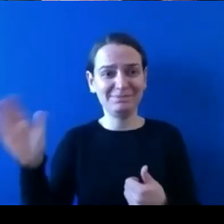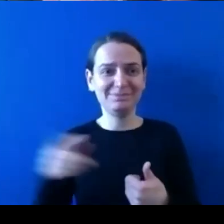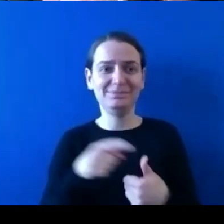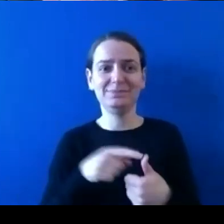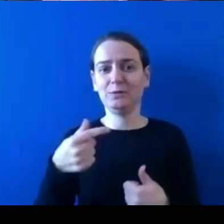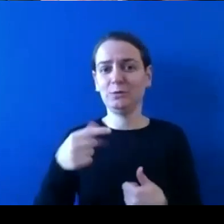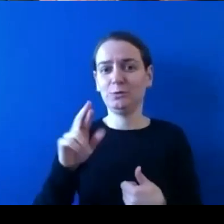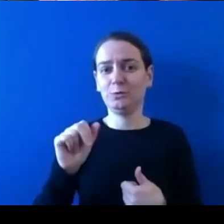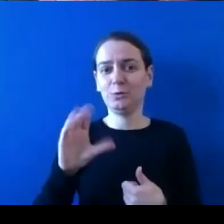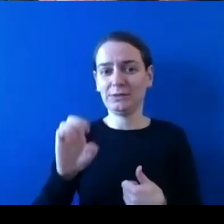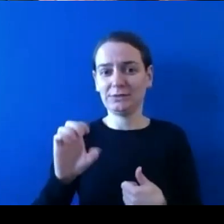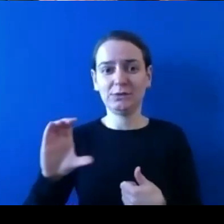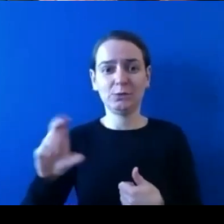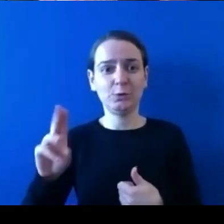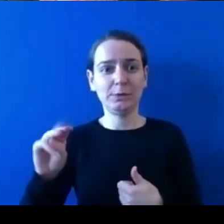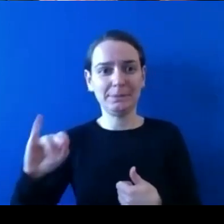for attending.